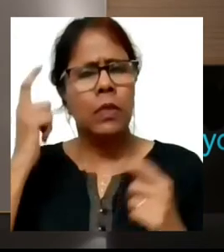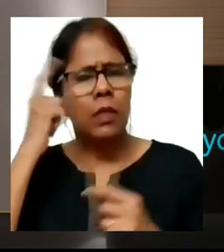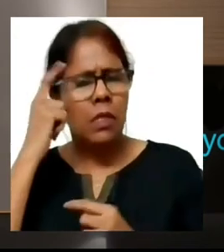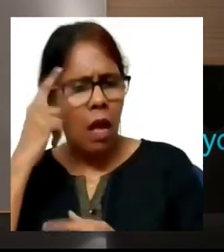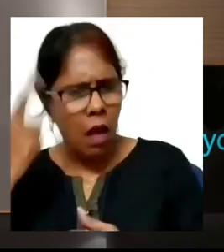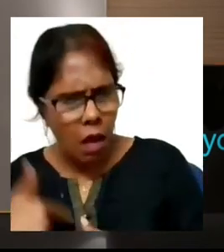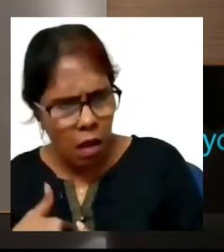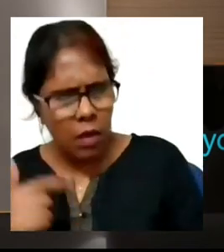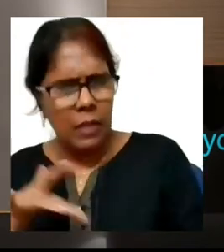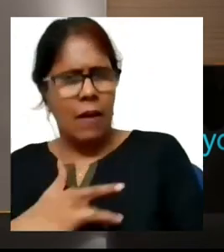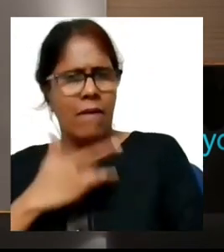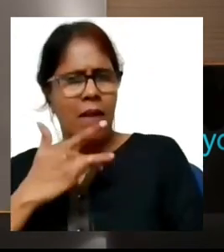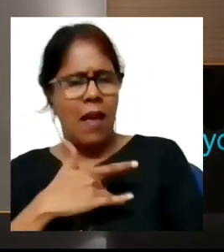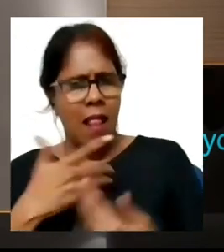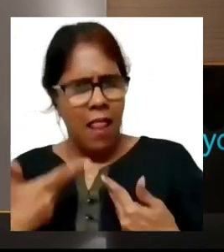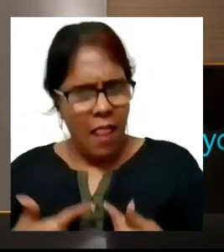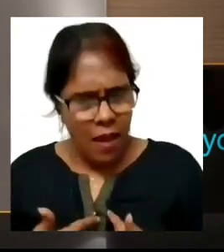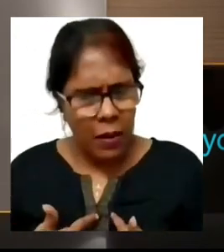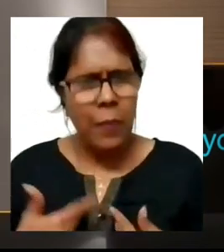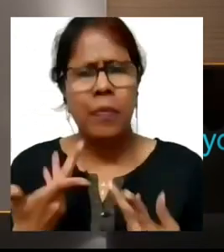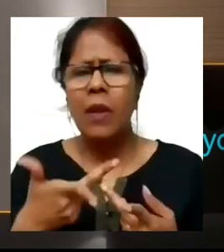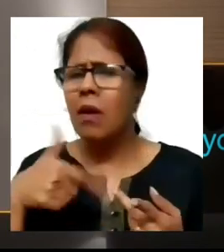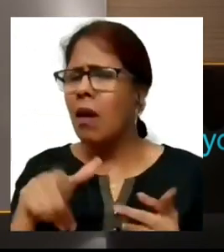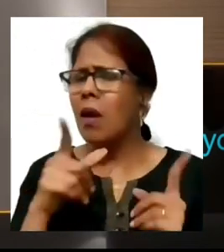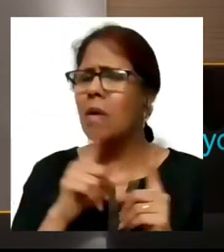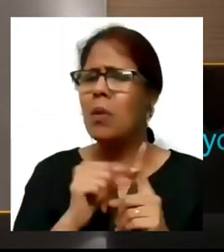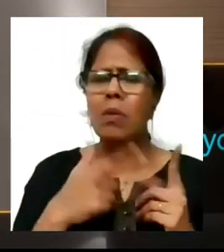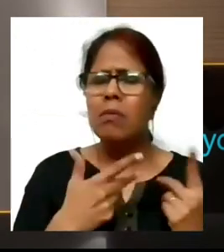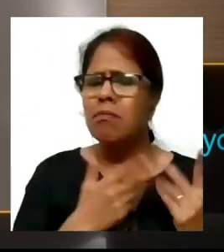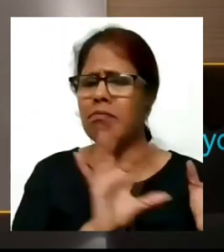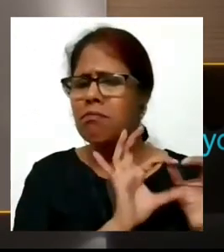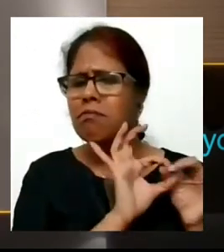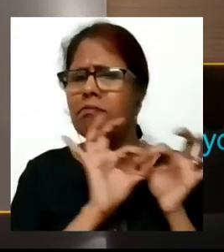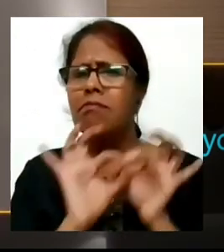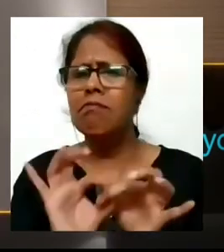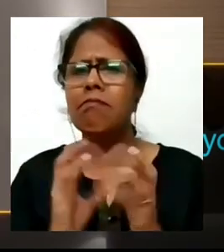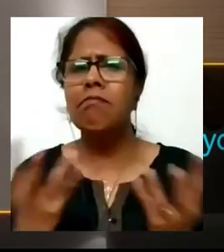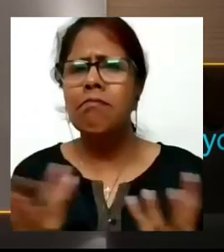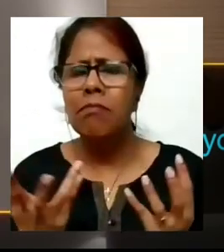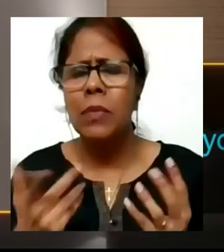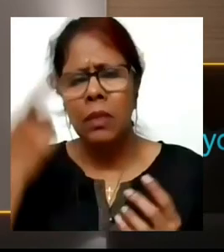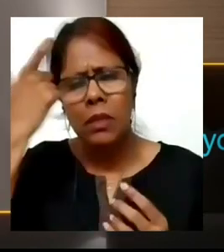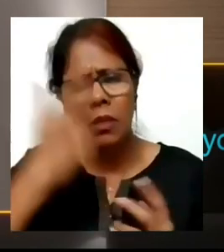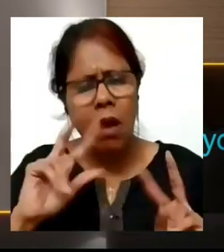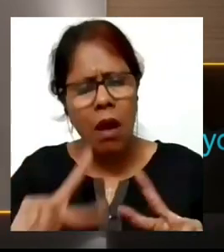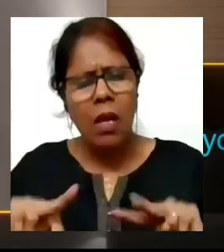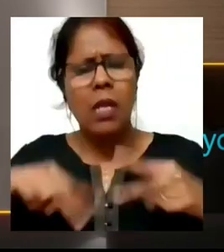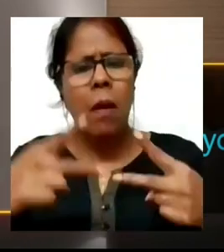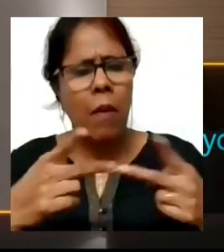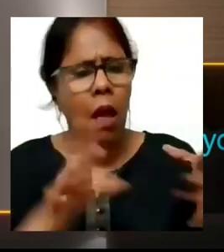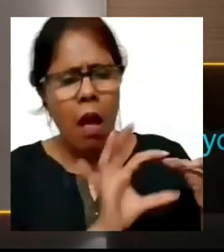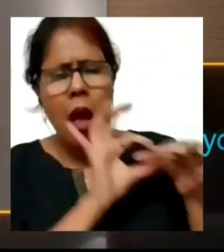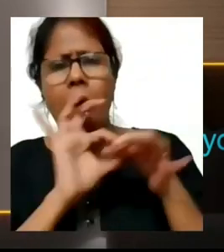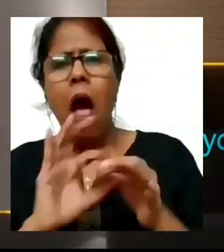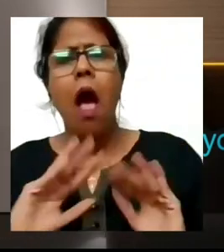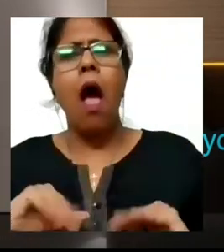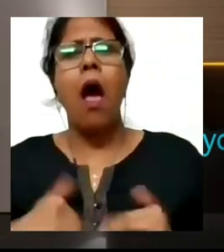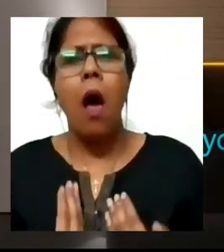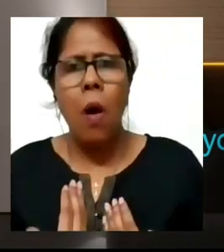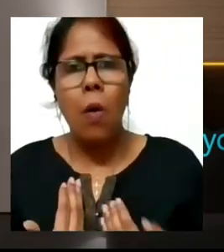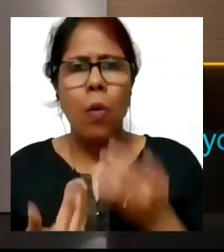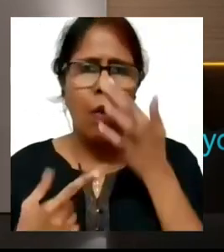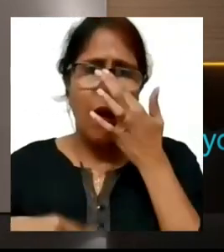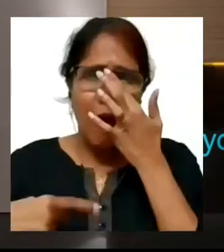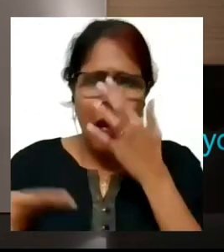my feelings, to what is this doing in the way I'm responding on an everyday